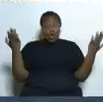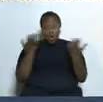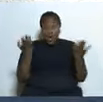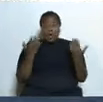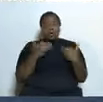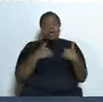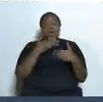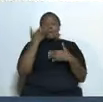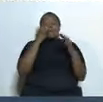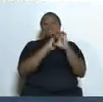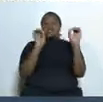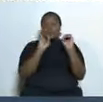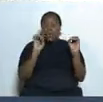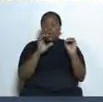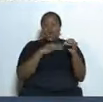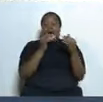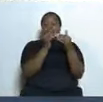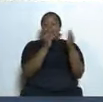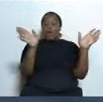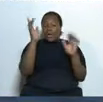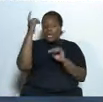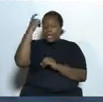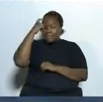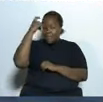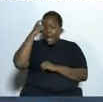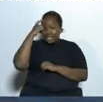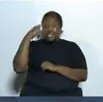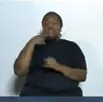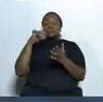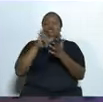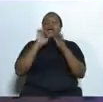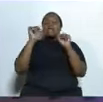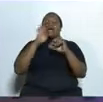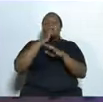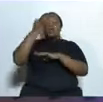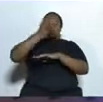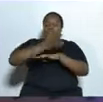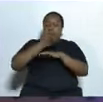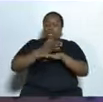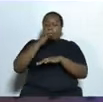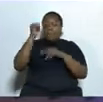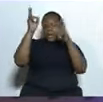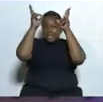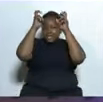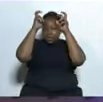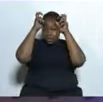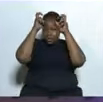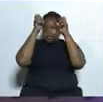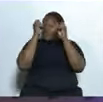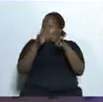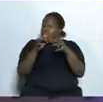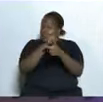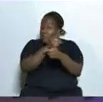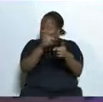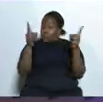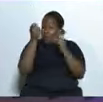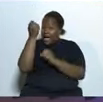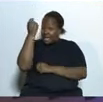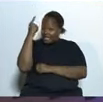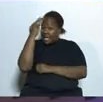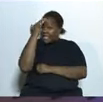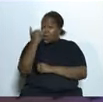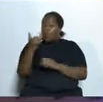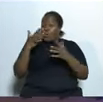answers, and they're opening their minds to be deceived by Satan. If you understand why